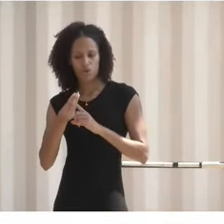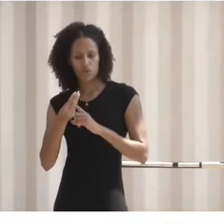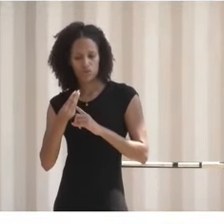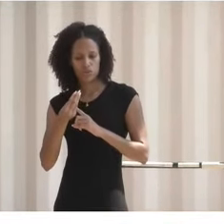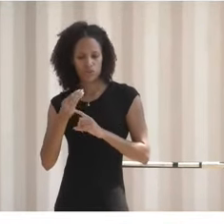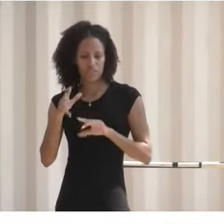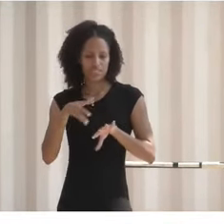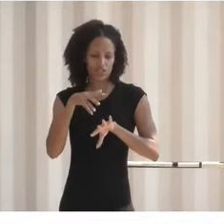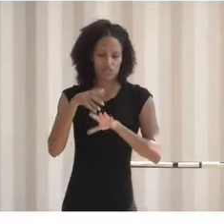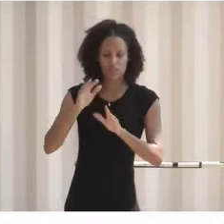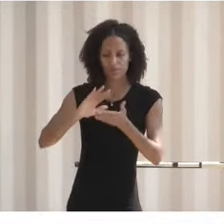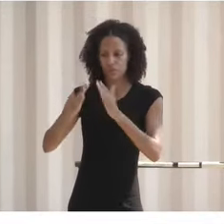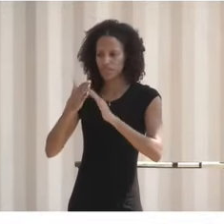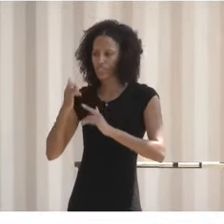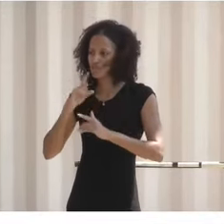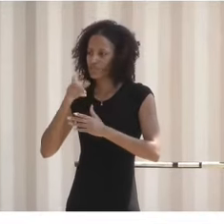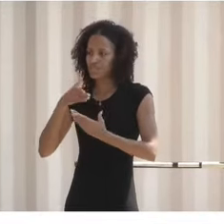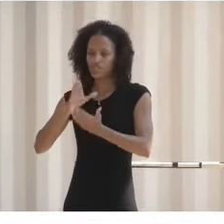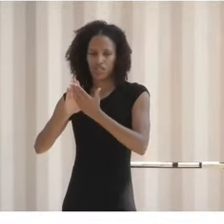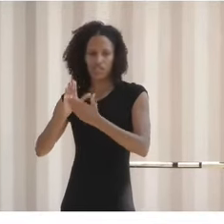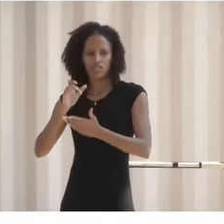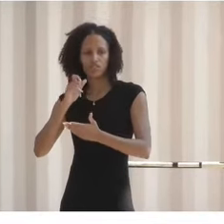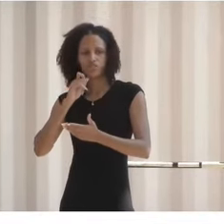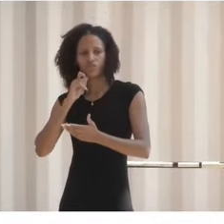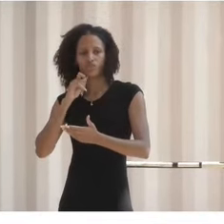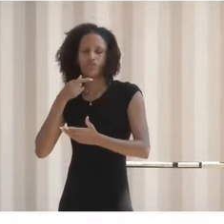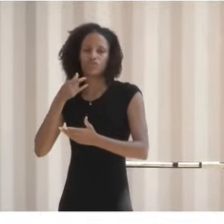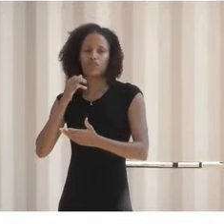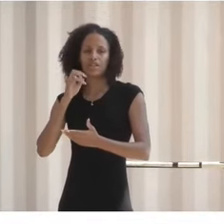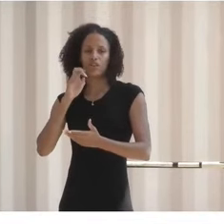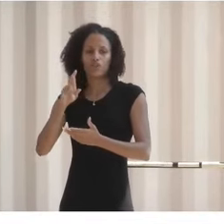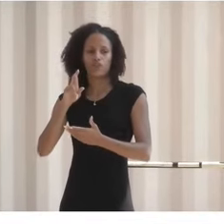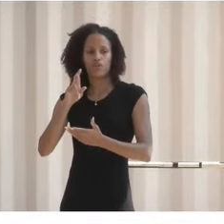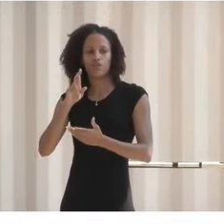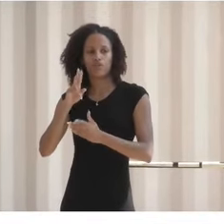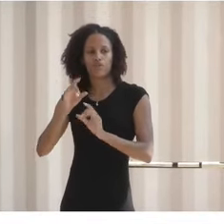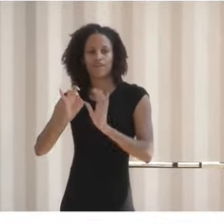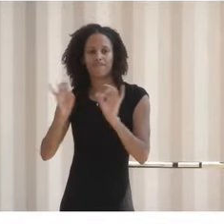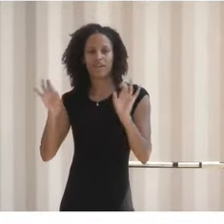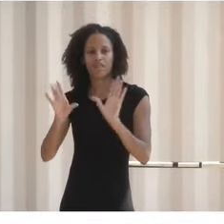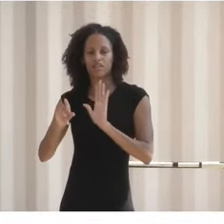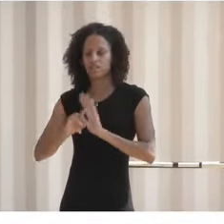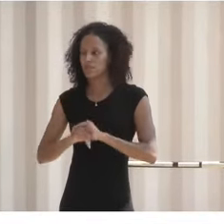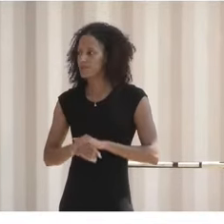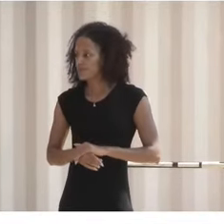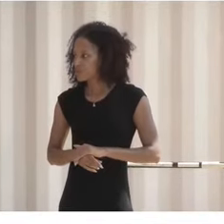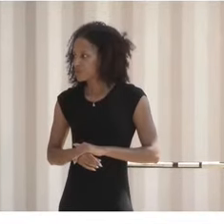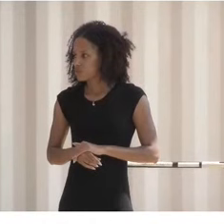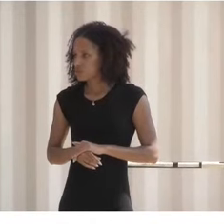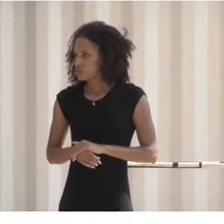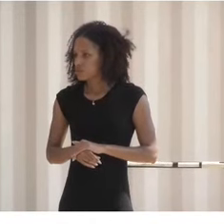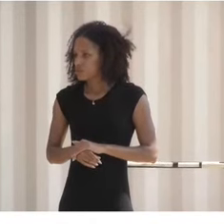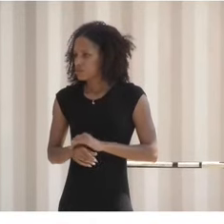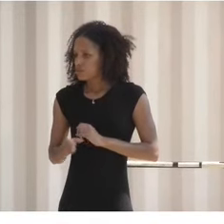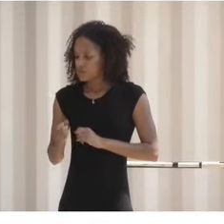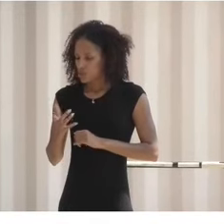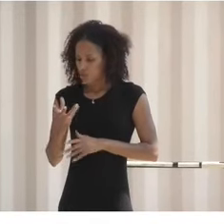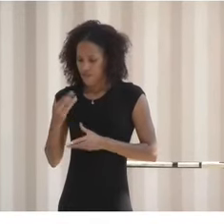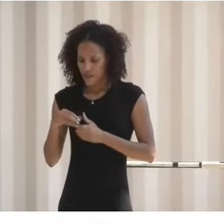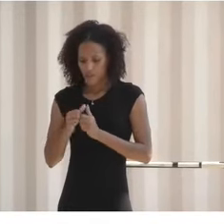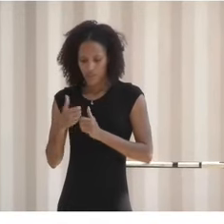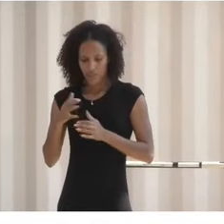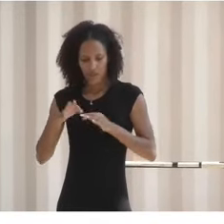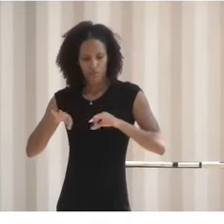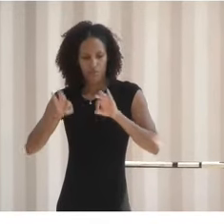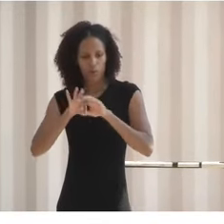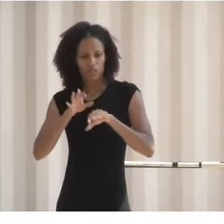indigenous communities, and also addressing gender-based violence. So I also around the, you know, the importance of